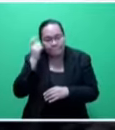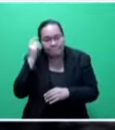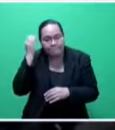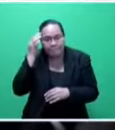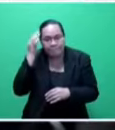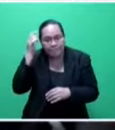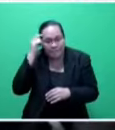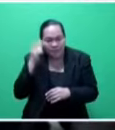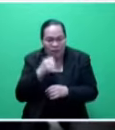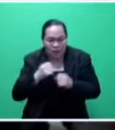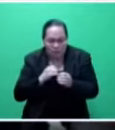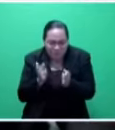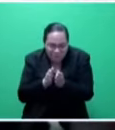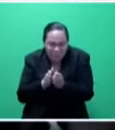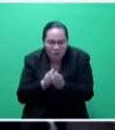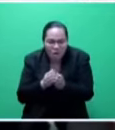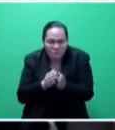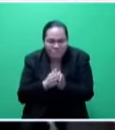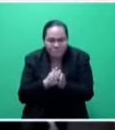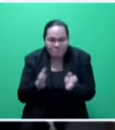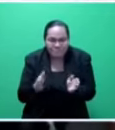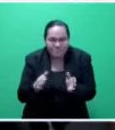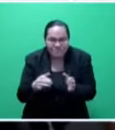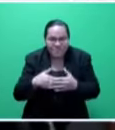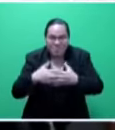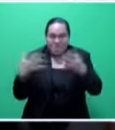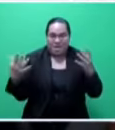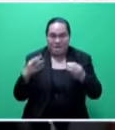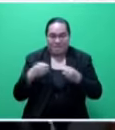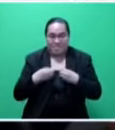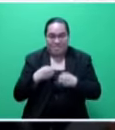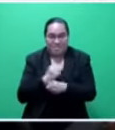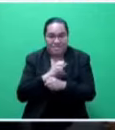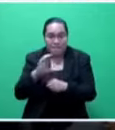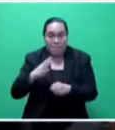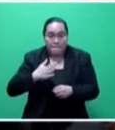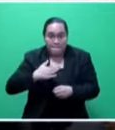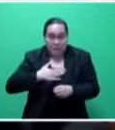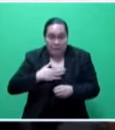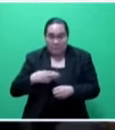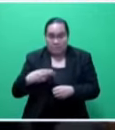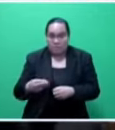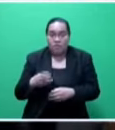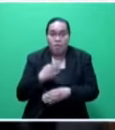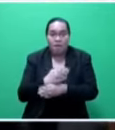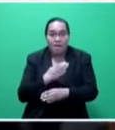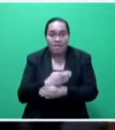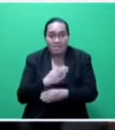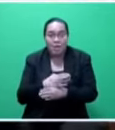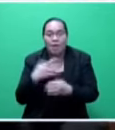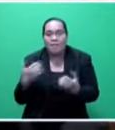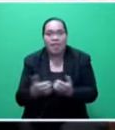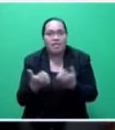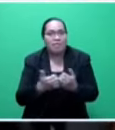the needs of our micro, small and medium, and even our large enterprises. In my ministry, Ministry of Works, we have a lot of